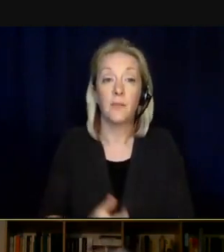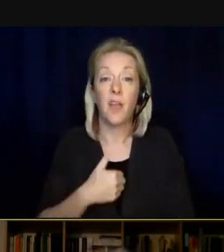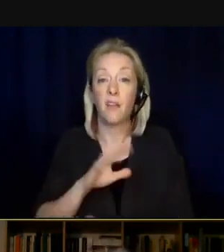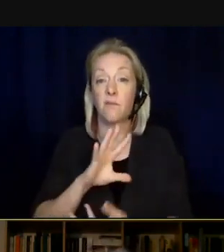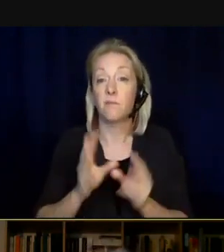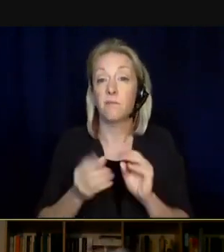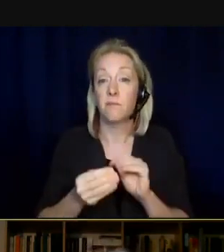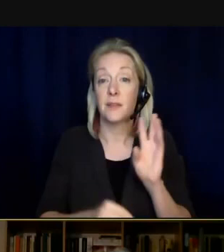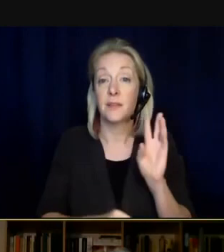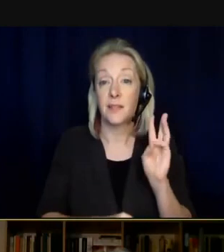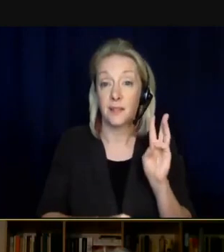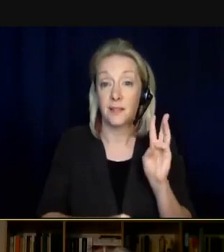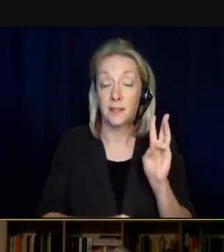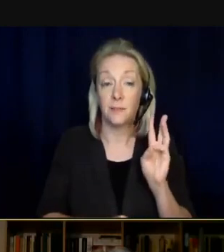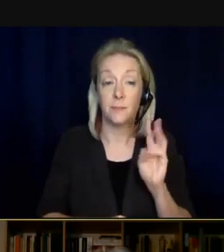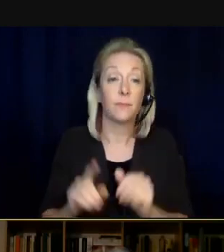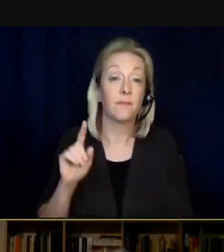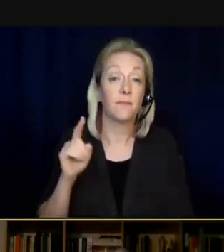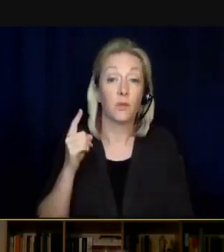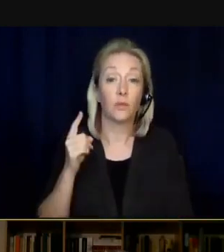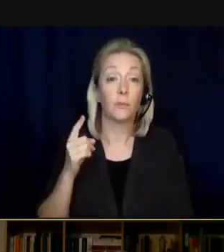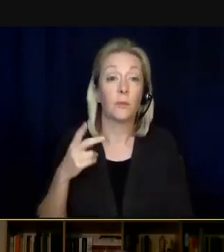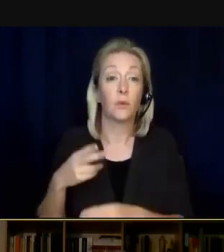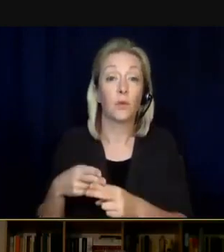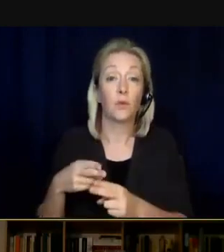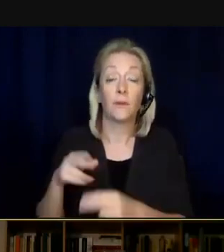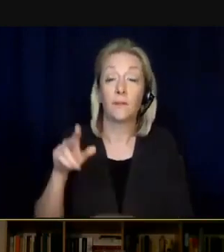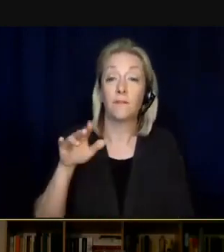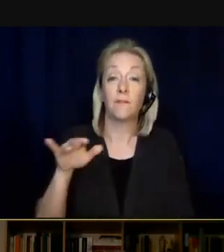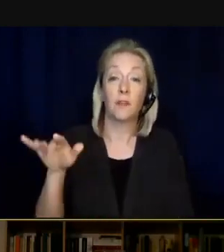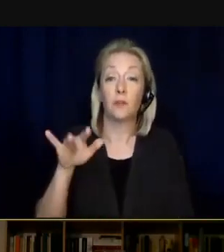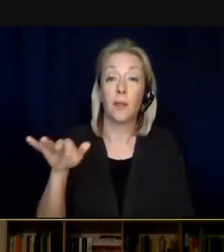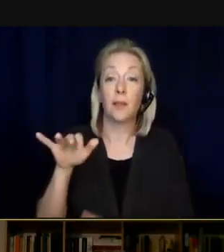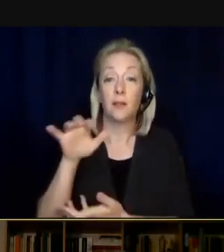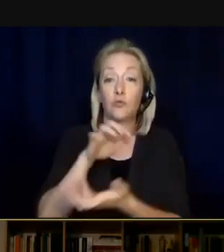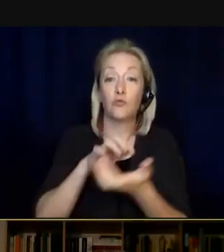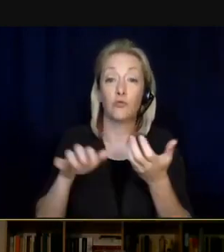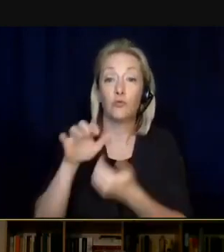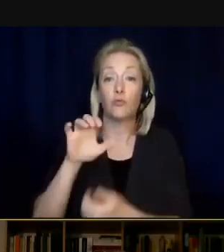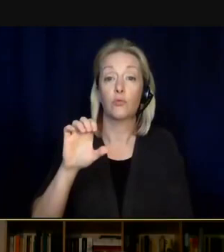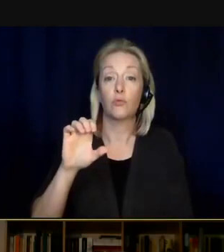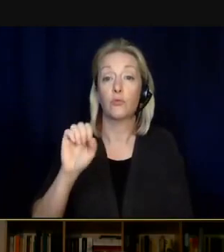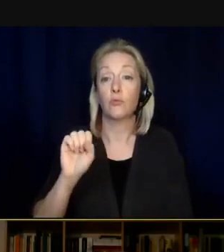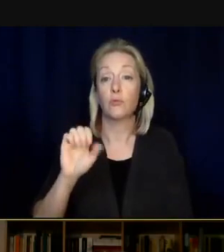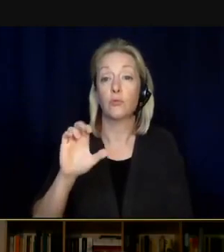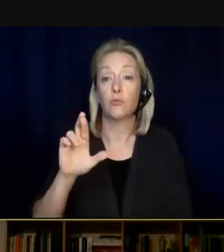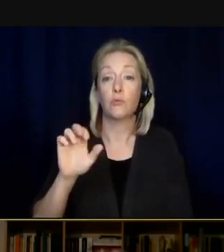templates right now. The first one is called Finger Spelling Scramble. I'm going to click on that.